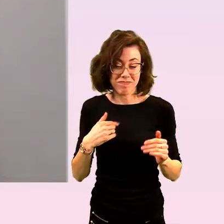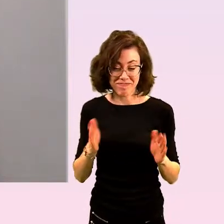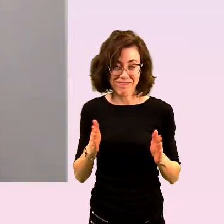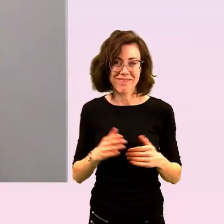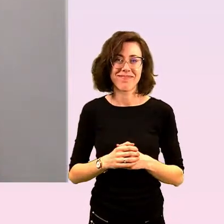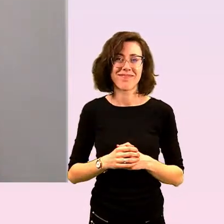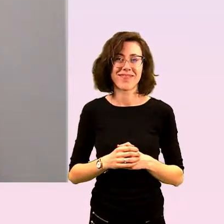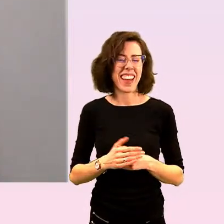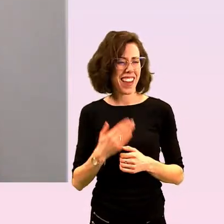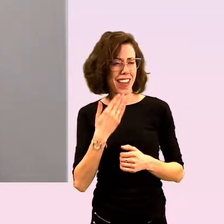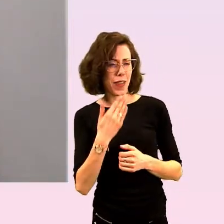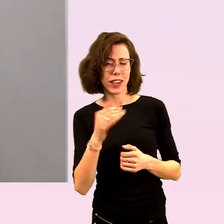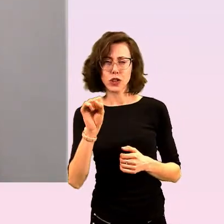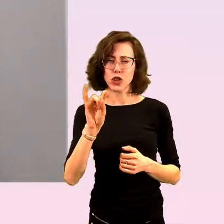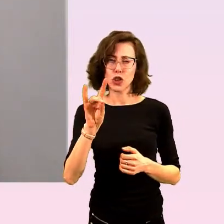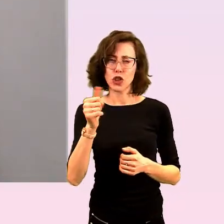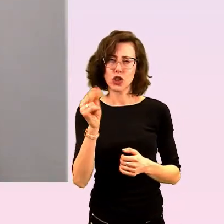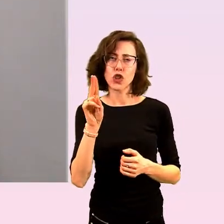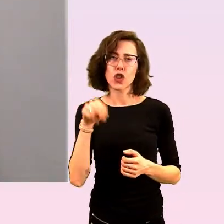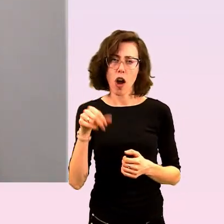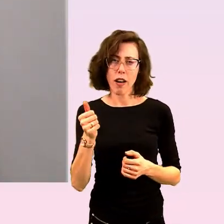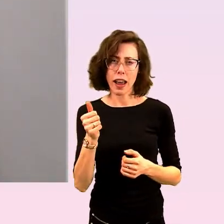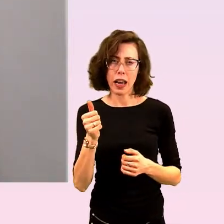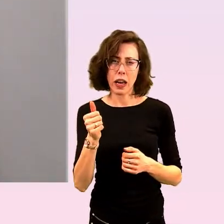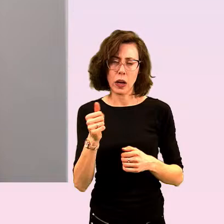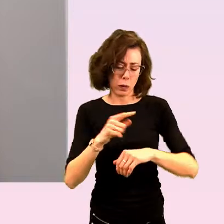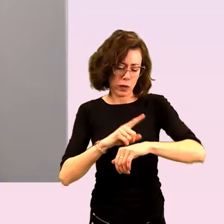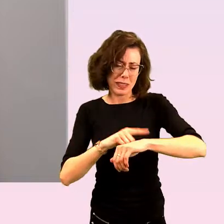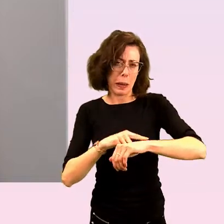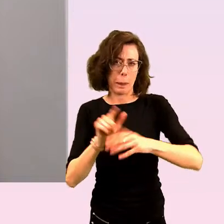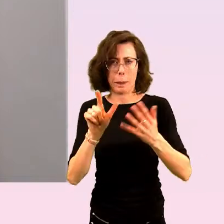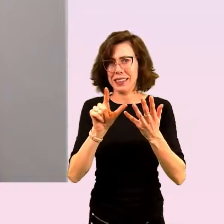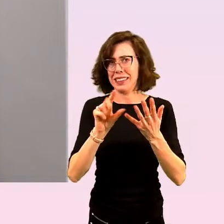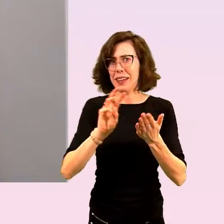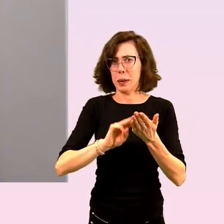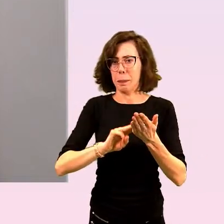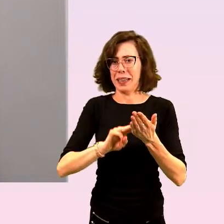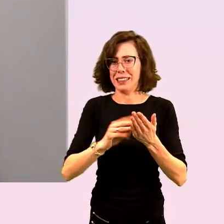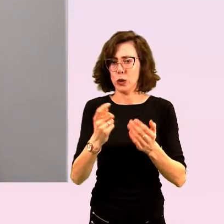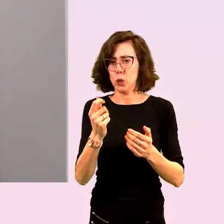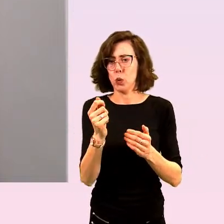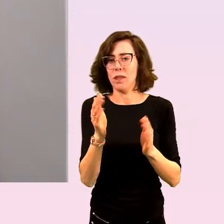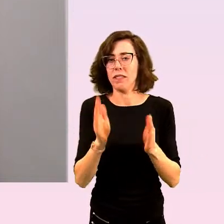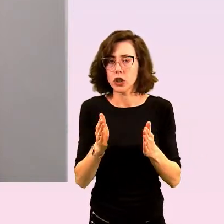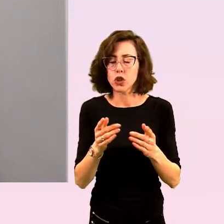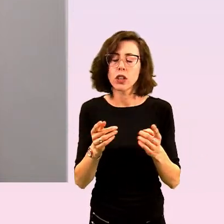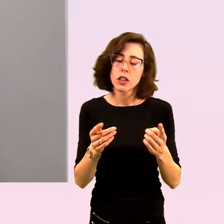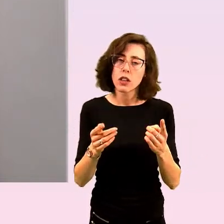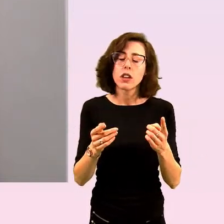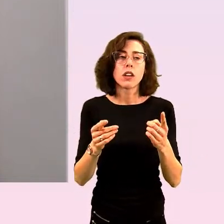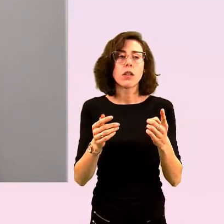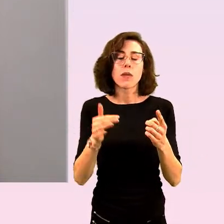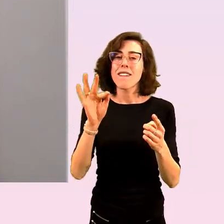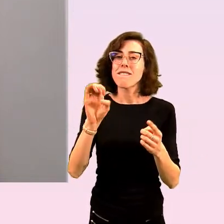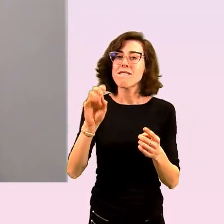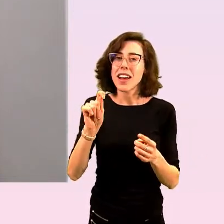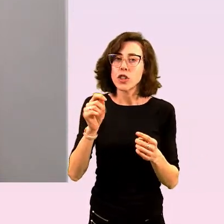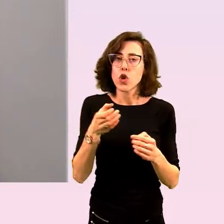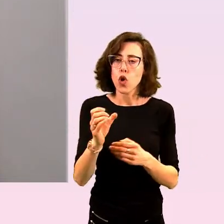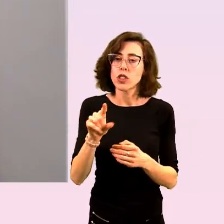Thank you, Shauna. Just to touch on some things, we've only got about 7 minutes left, so I kind of want to get all the questions that I can as possible. Your FETcourses.ie and